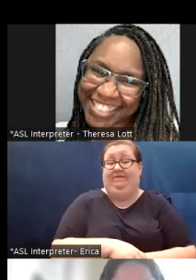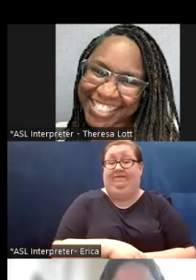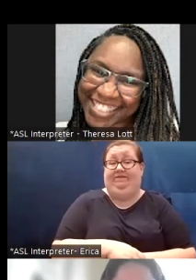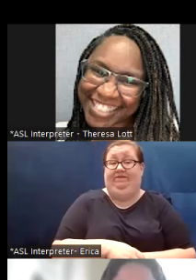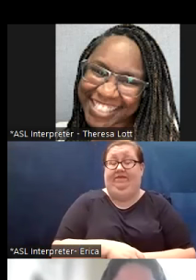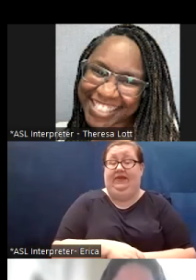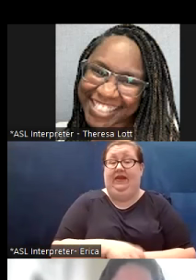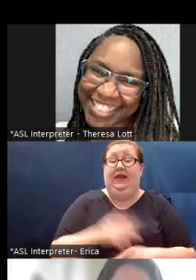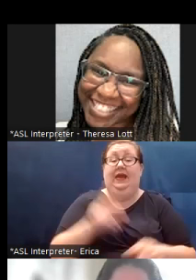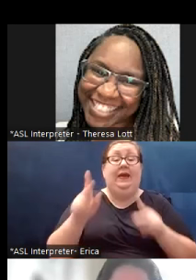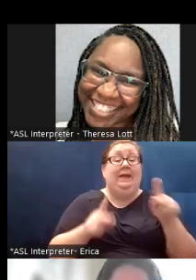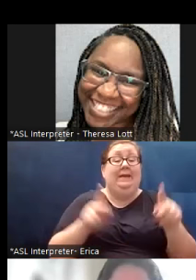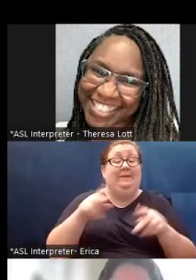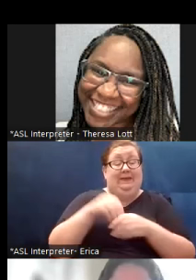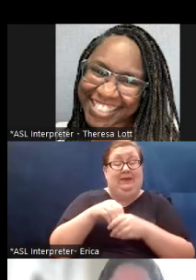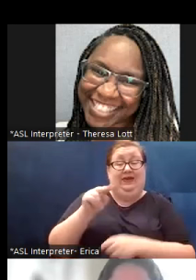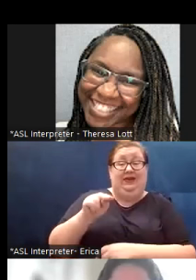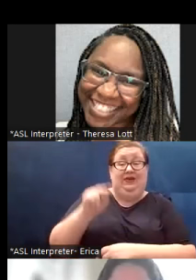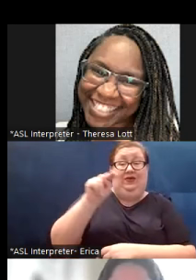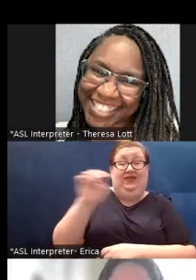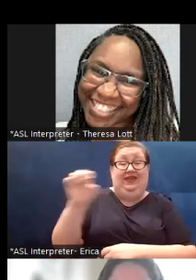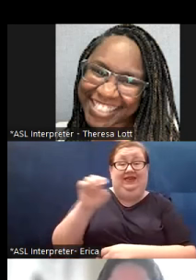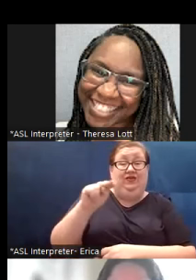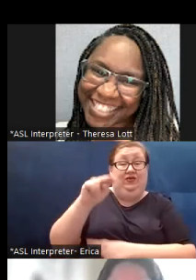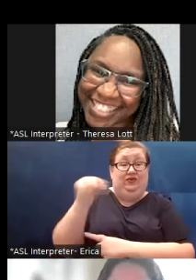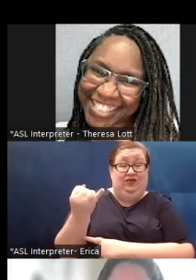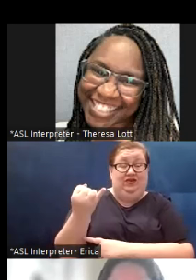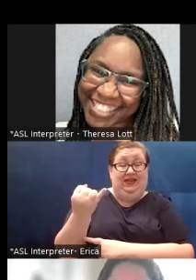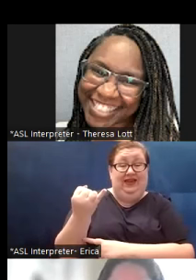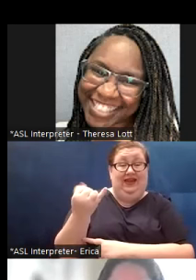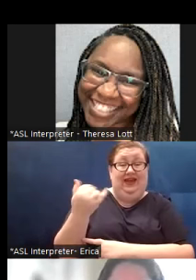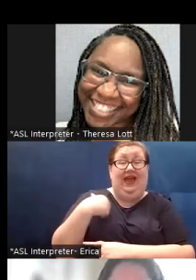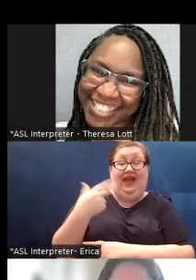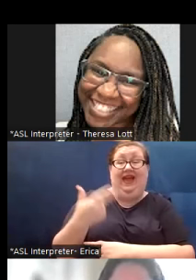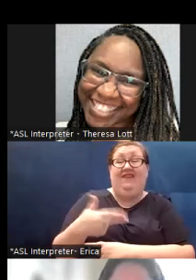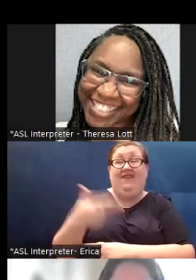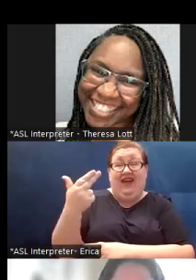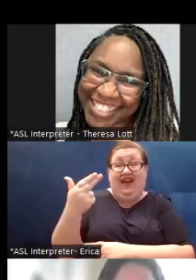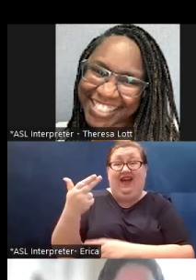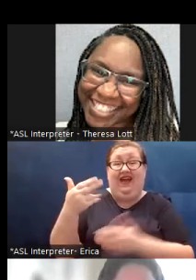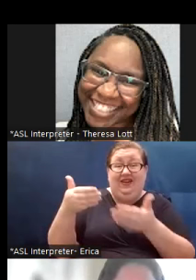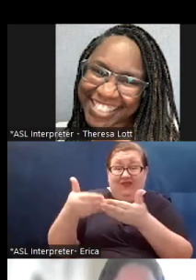People in Northeastern New Jersey also have high proximity to known